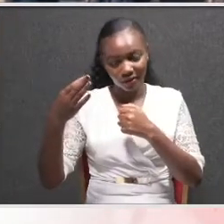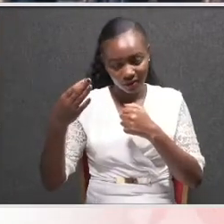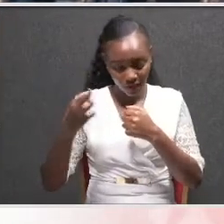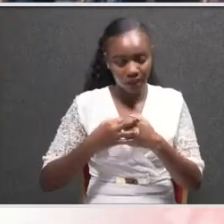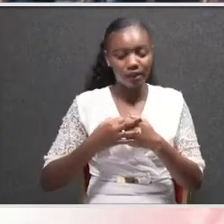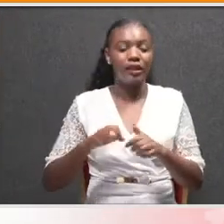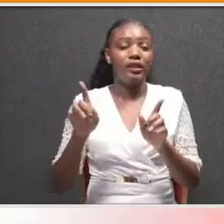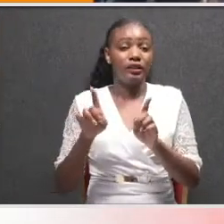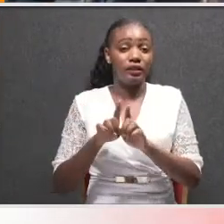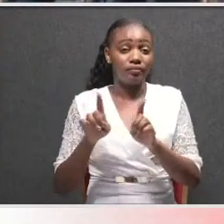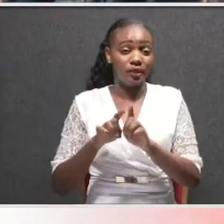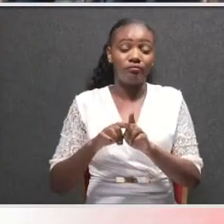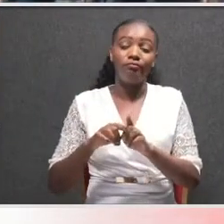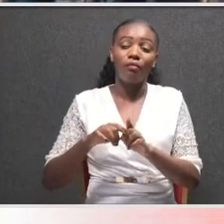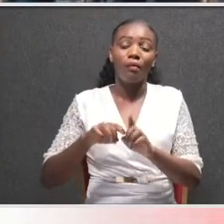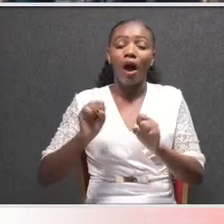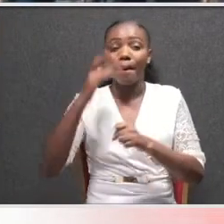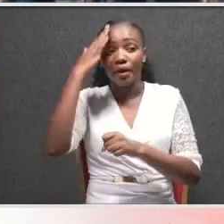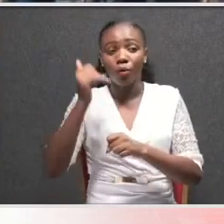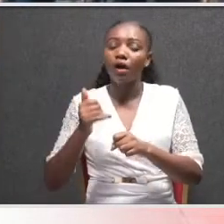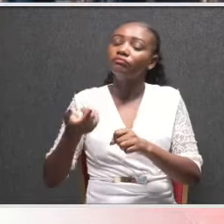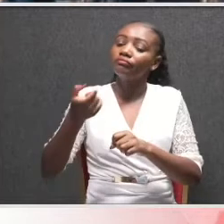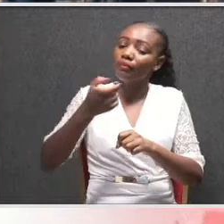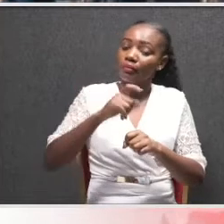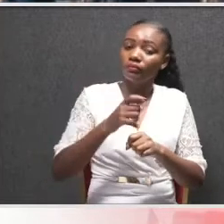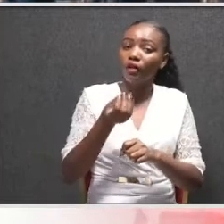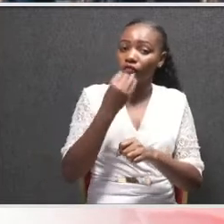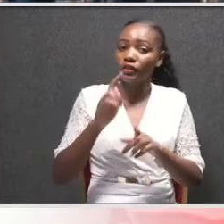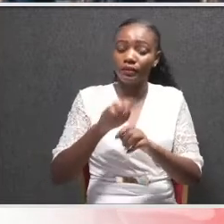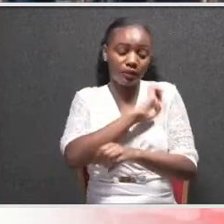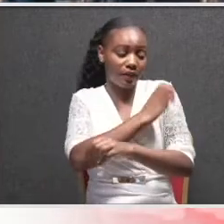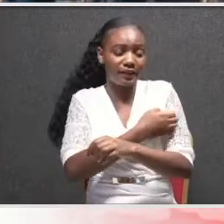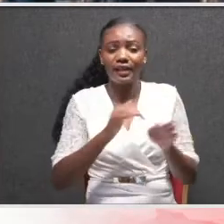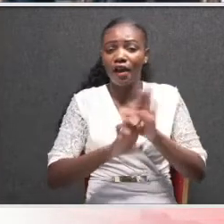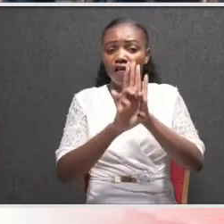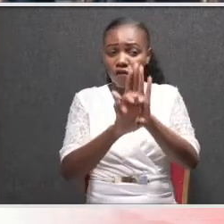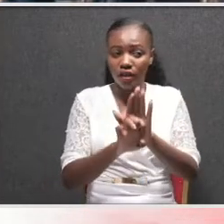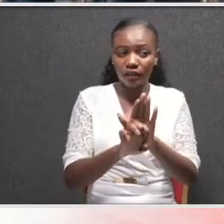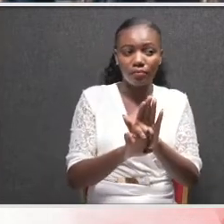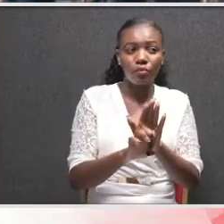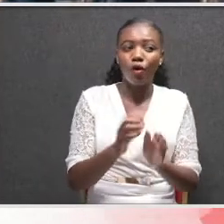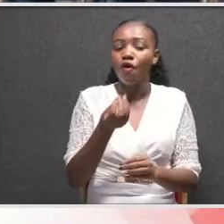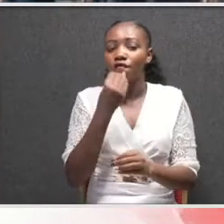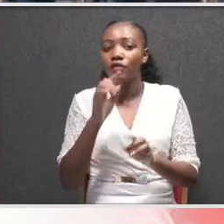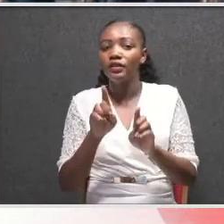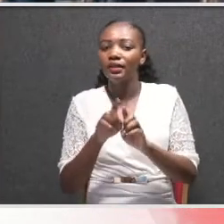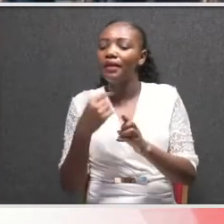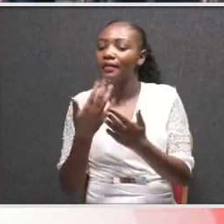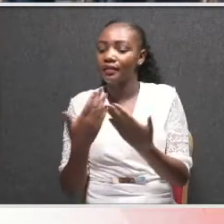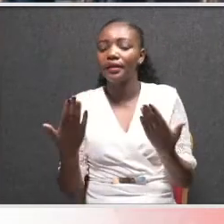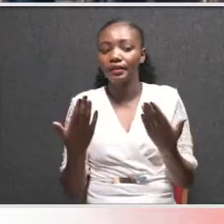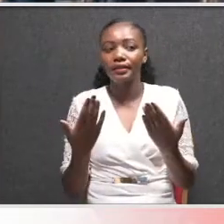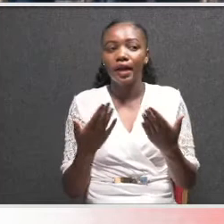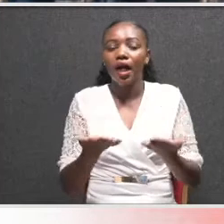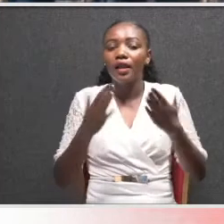attributed to the marginal increase in food and energy costs. For instance, the food and non-alcoholic beverages index